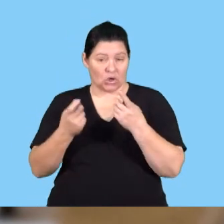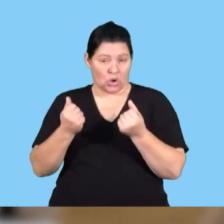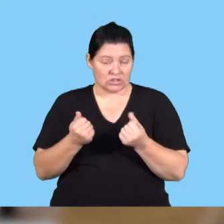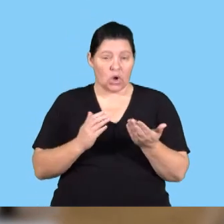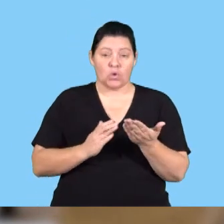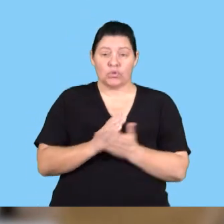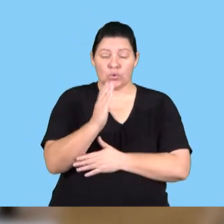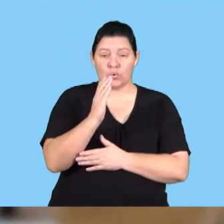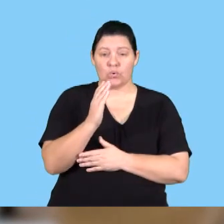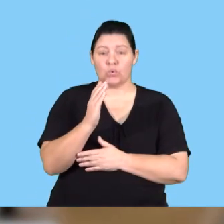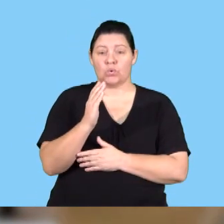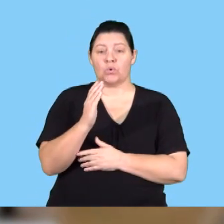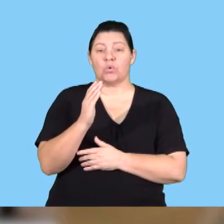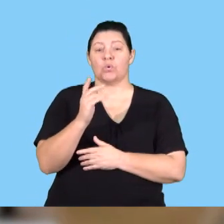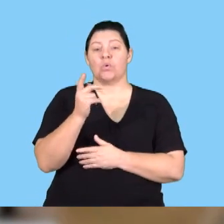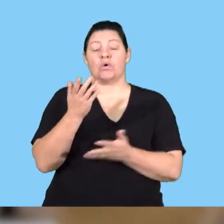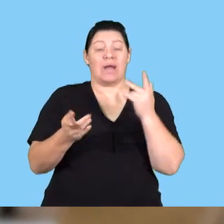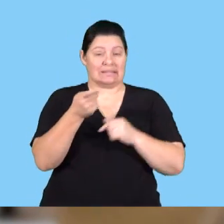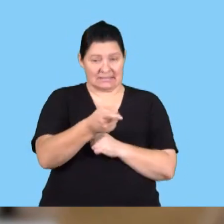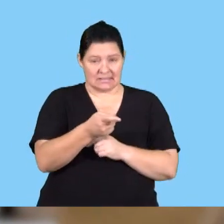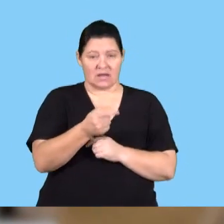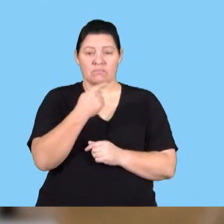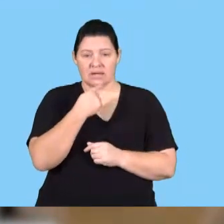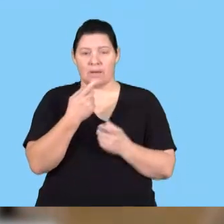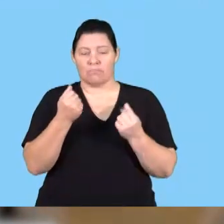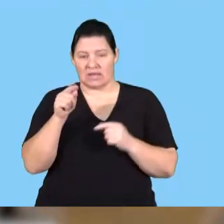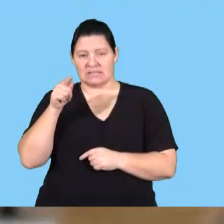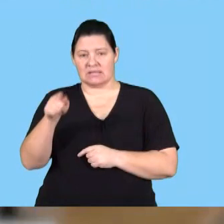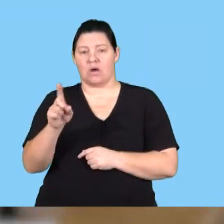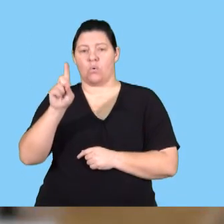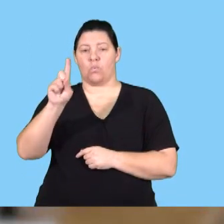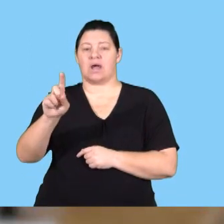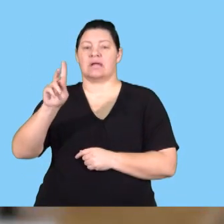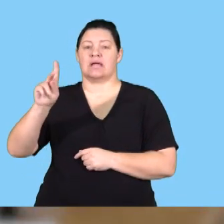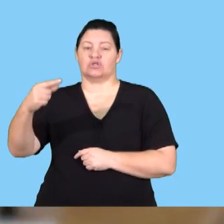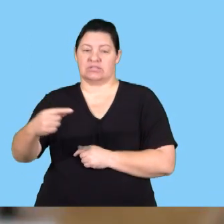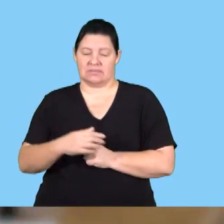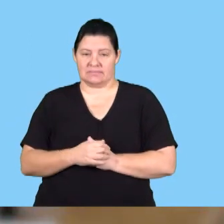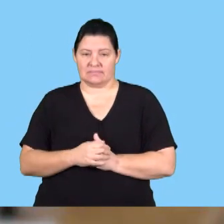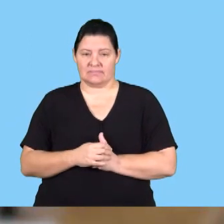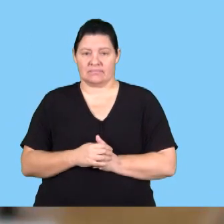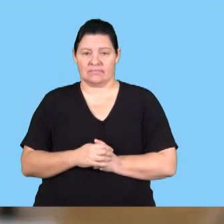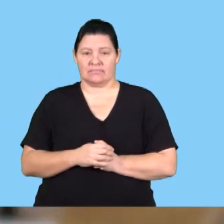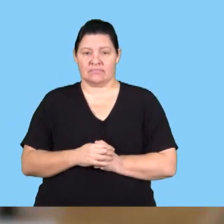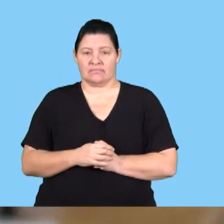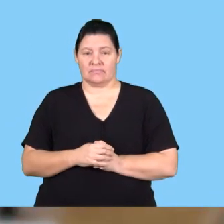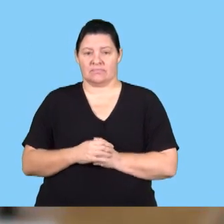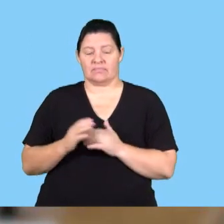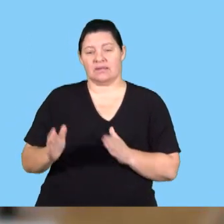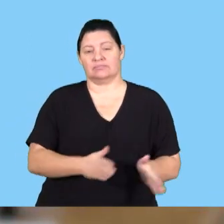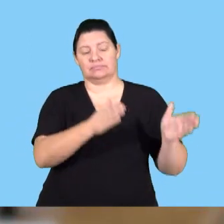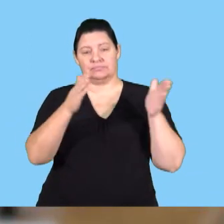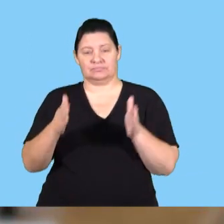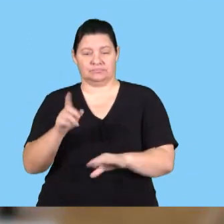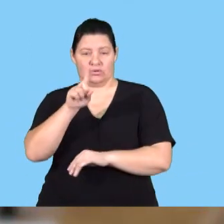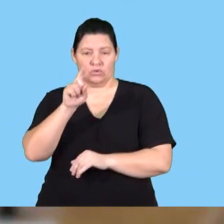the cost by the price which is given, you get the price of 1 kilogram. Let us